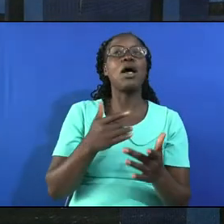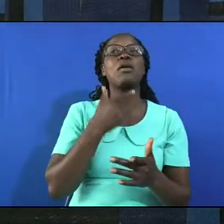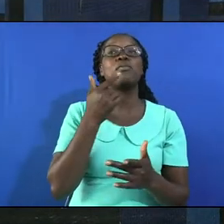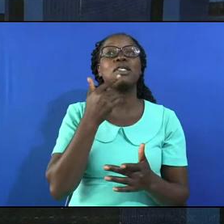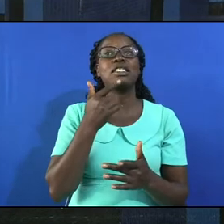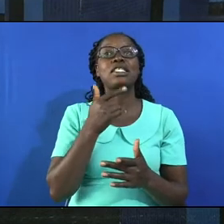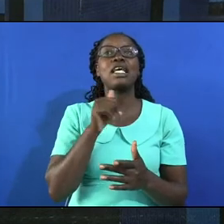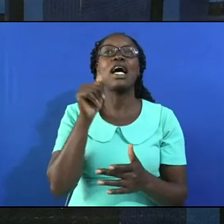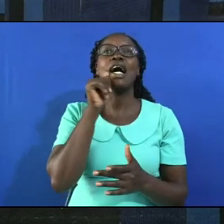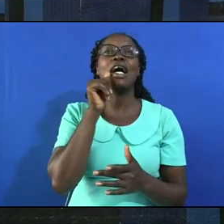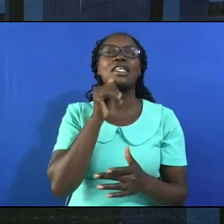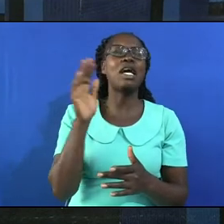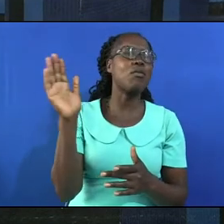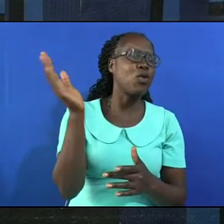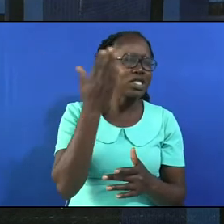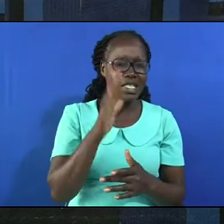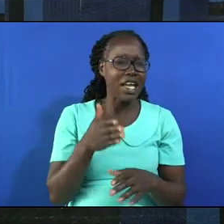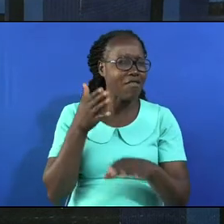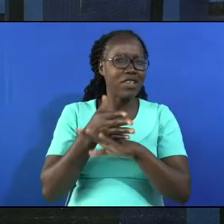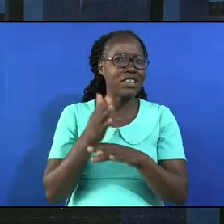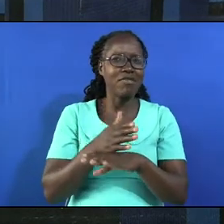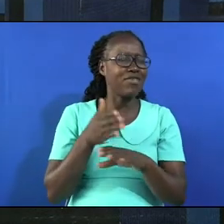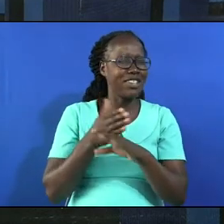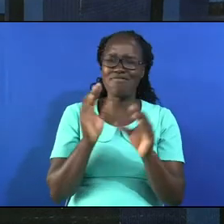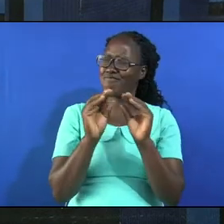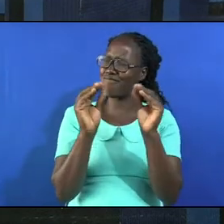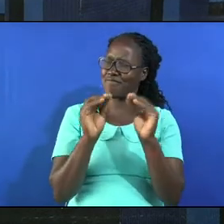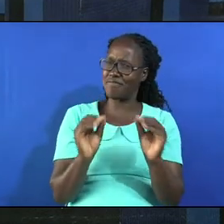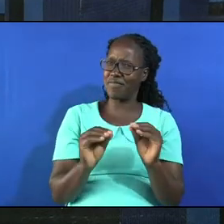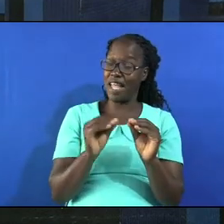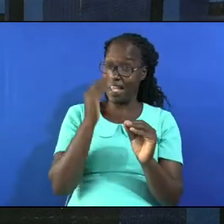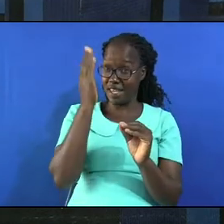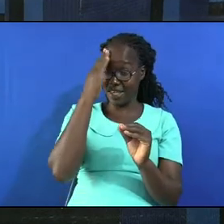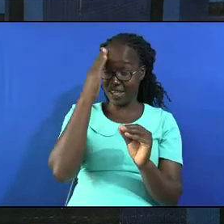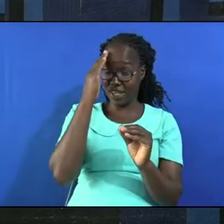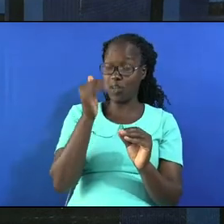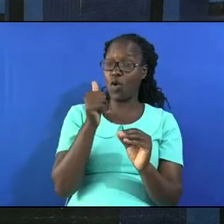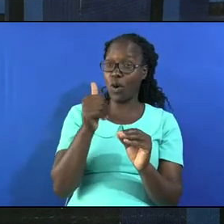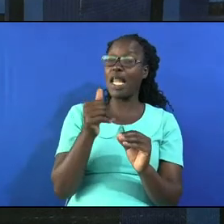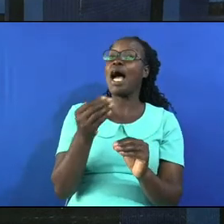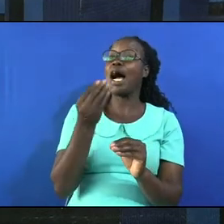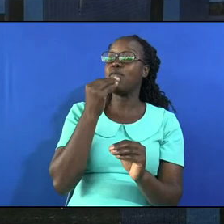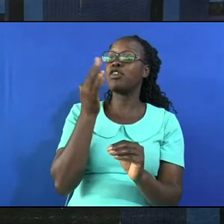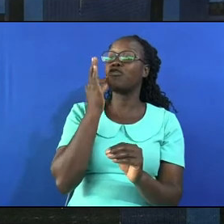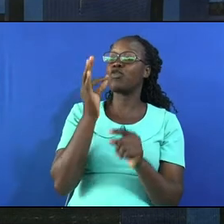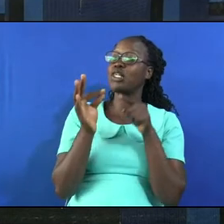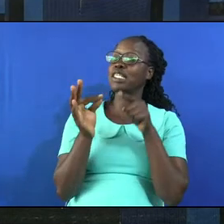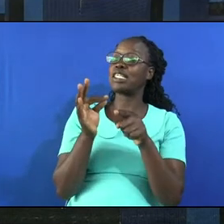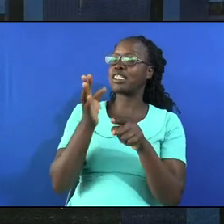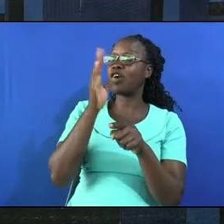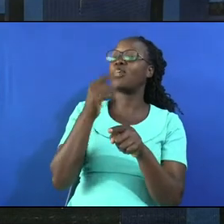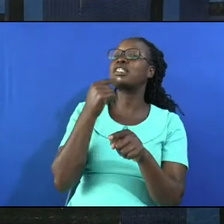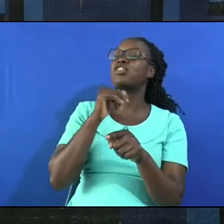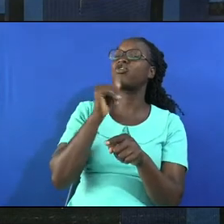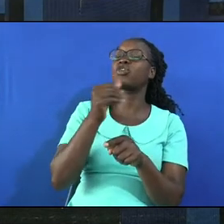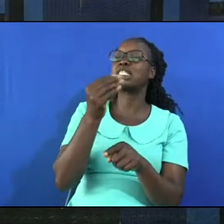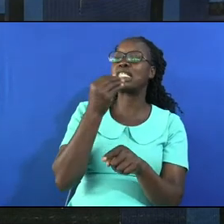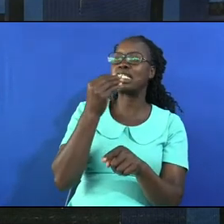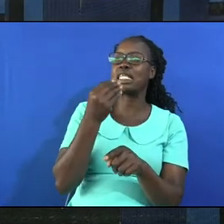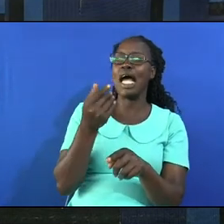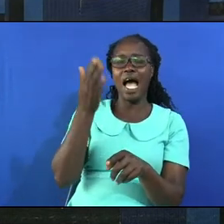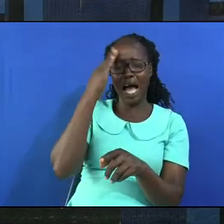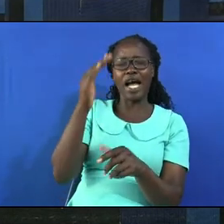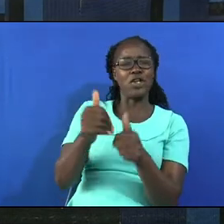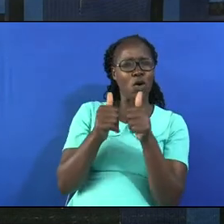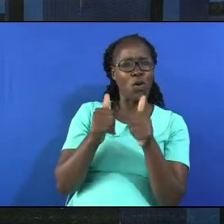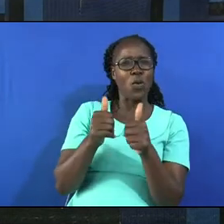says that Adam was never deceived. There was no deception. Adam knew, I'm taking the fruit. God said, don't eat. I